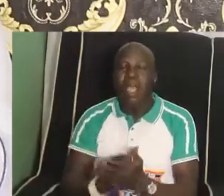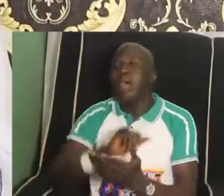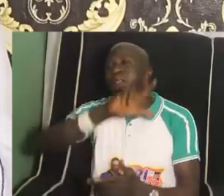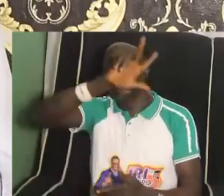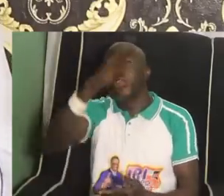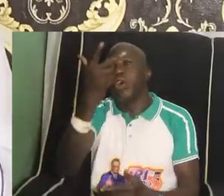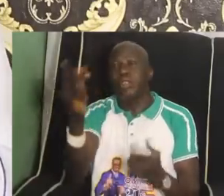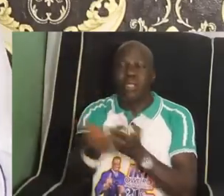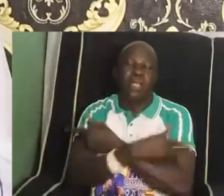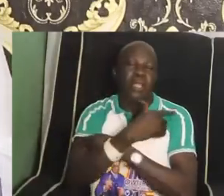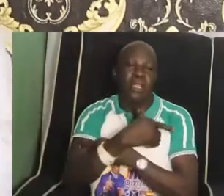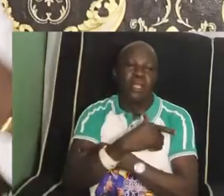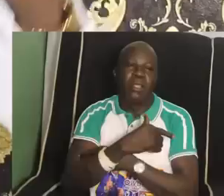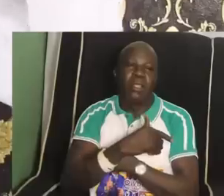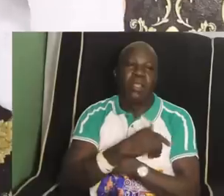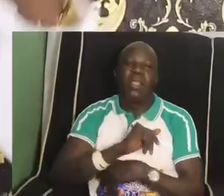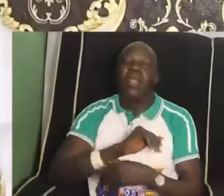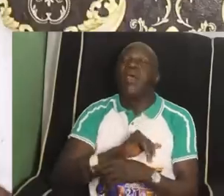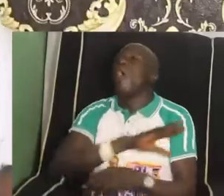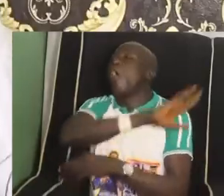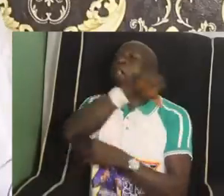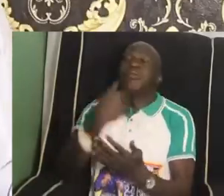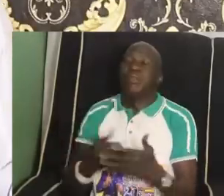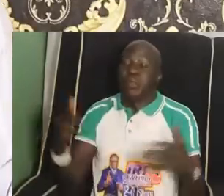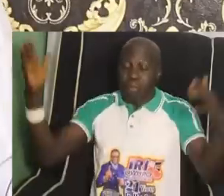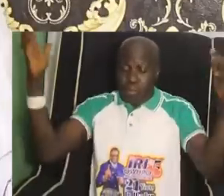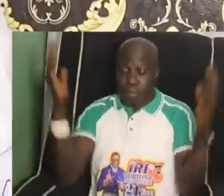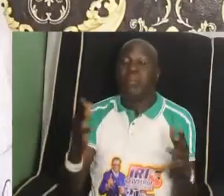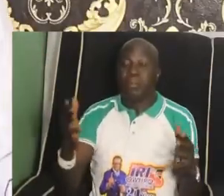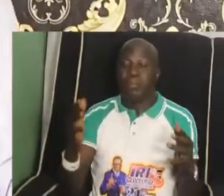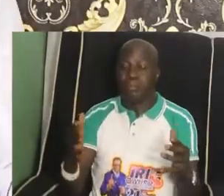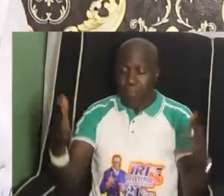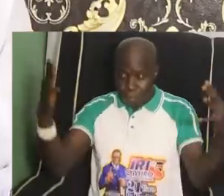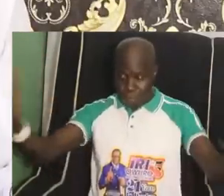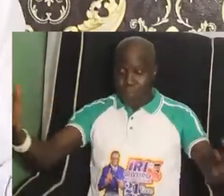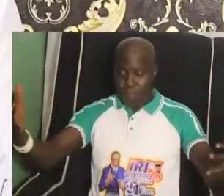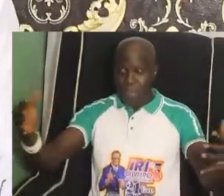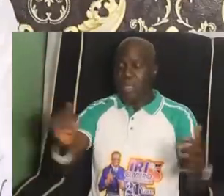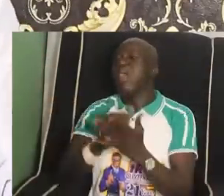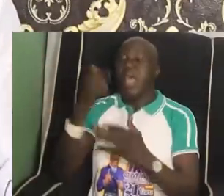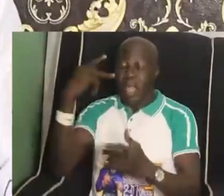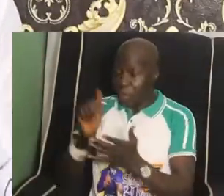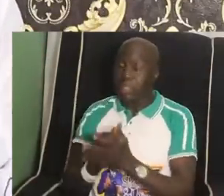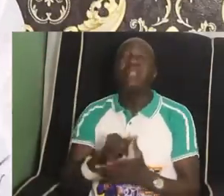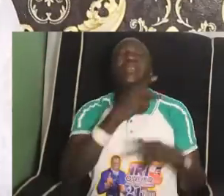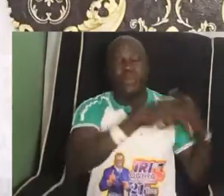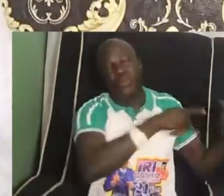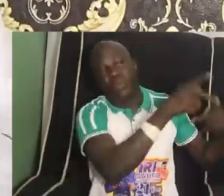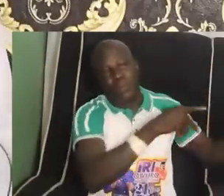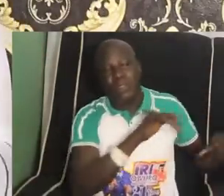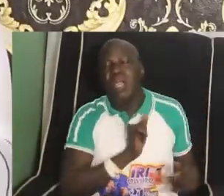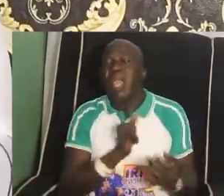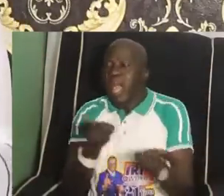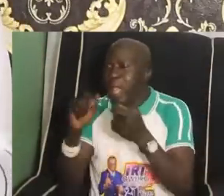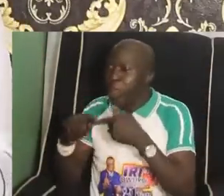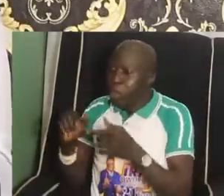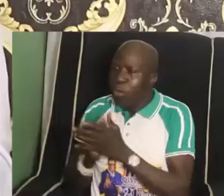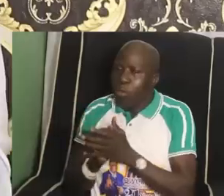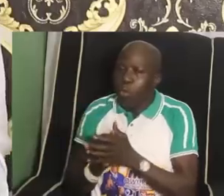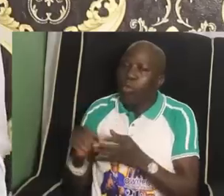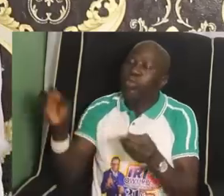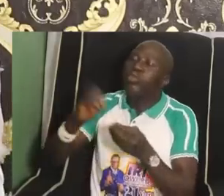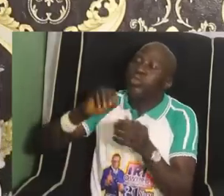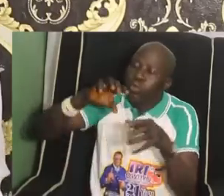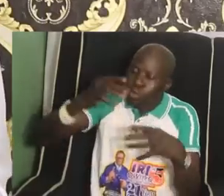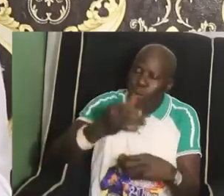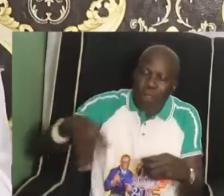ojo keta. But the third day. Gbe tun ni account ye. His son is Olo o la ti pe o lo wo bi. He said he need to see the point. He wants to see. O de di idame